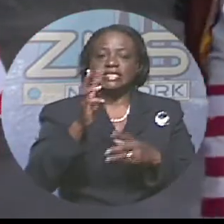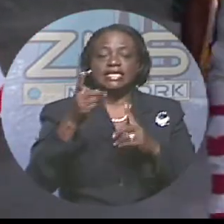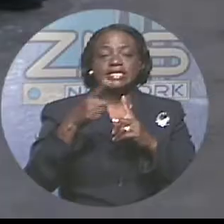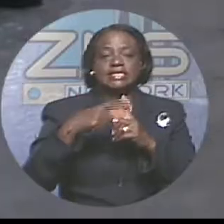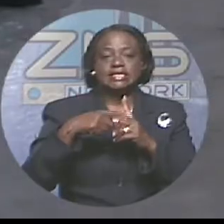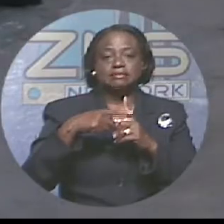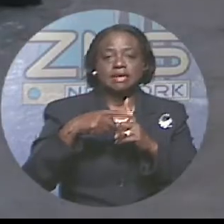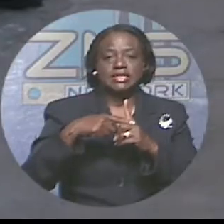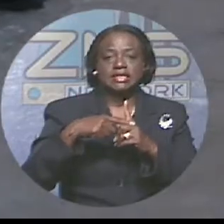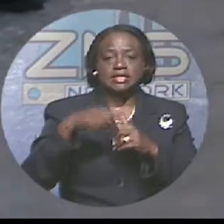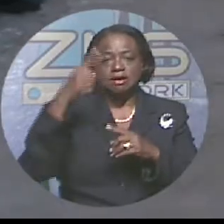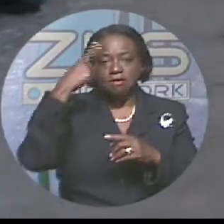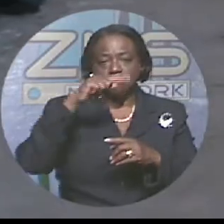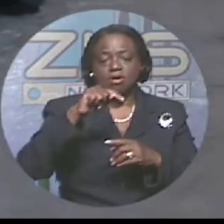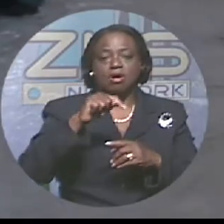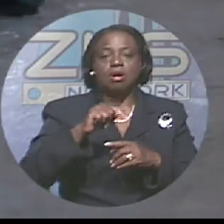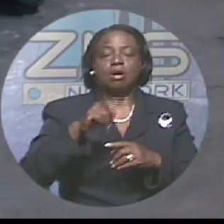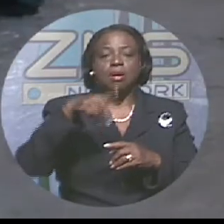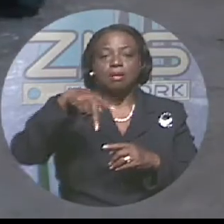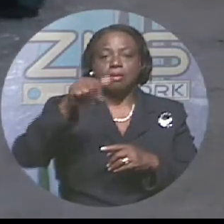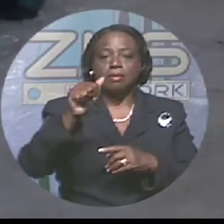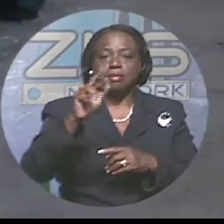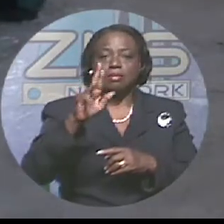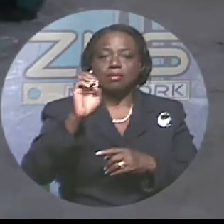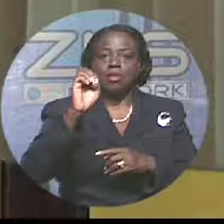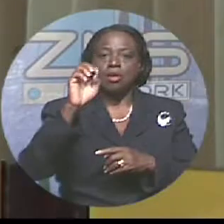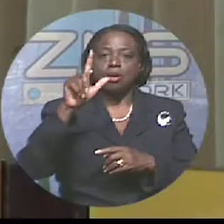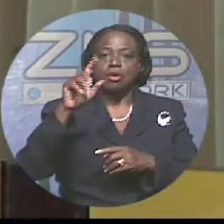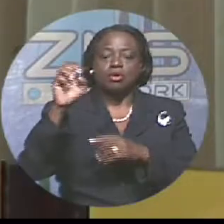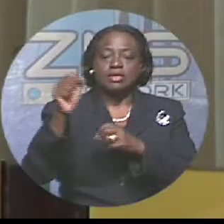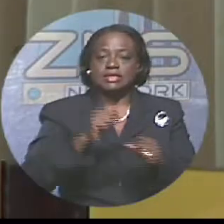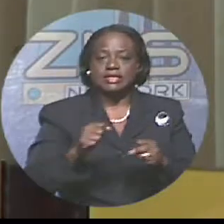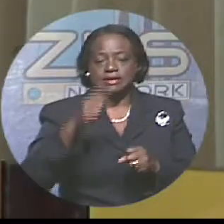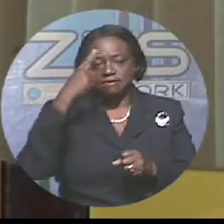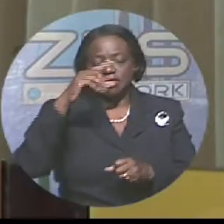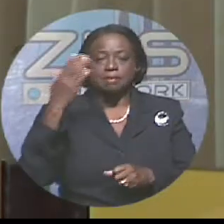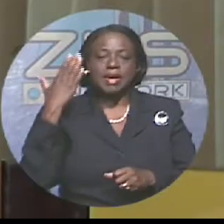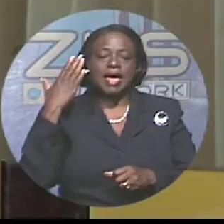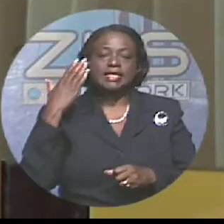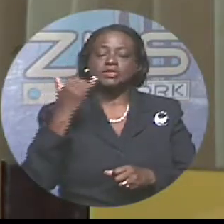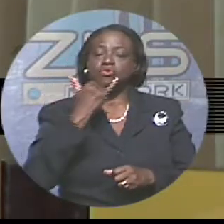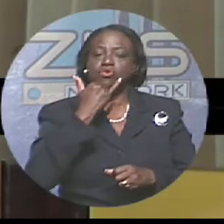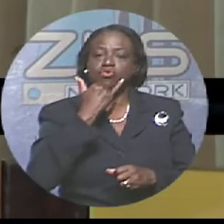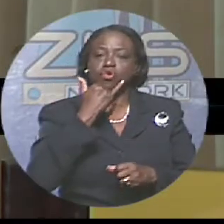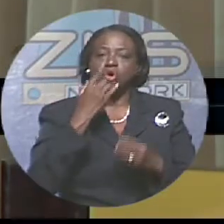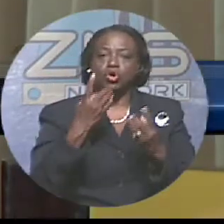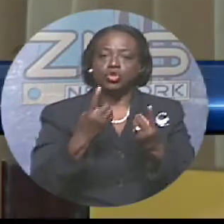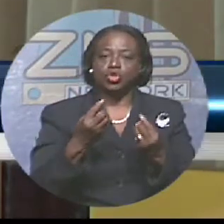past offenders who will be integrated into the community. So this work is made possible by a